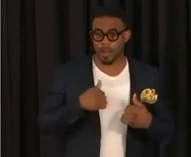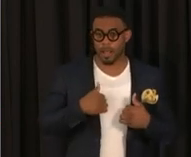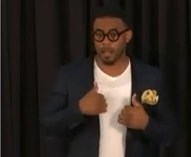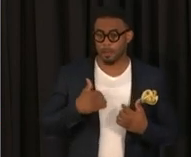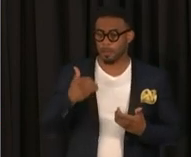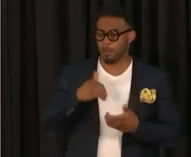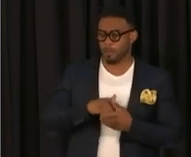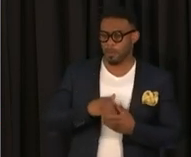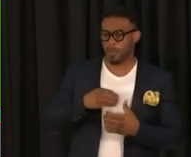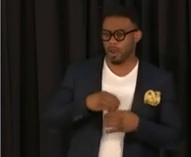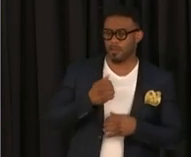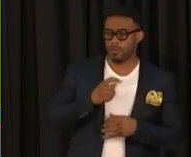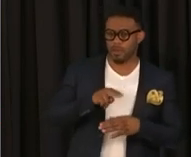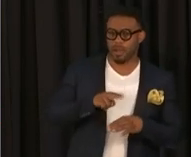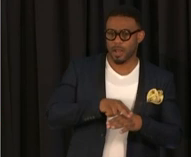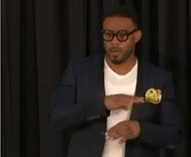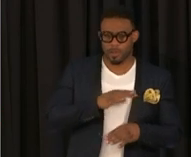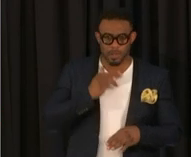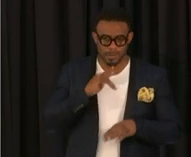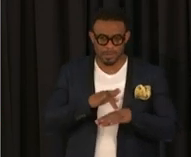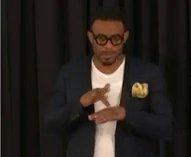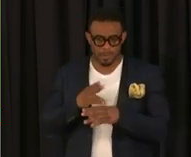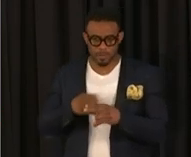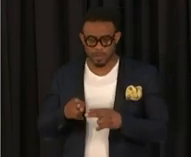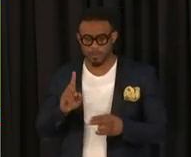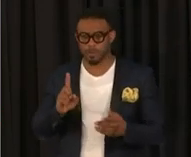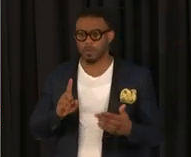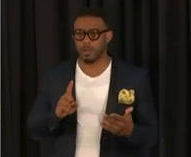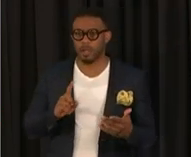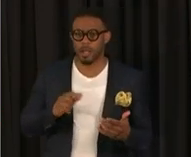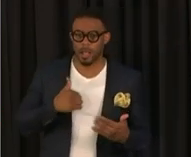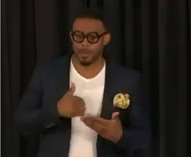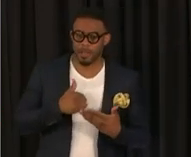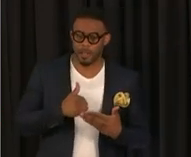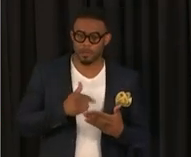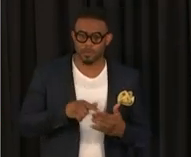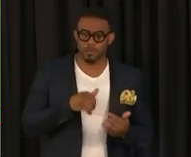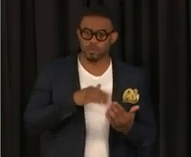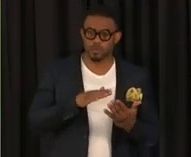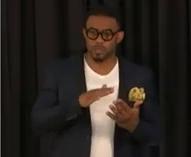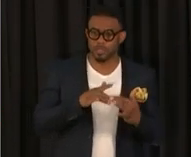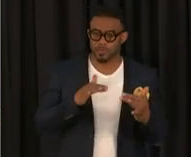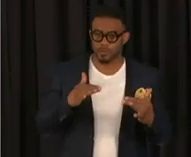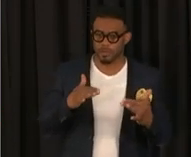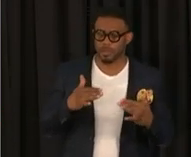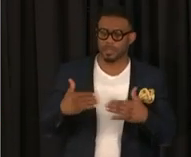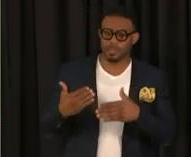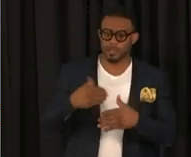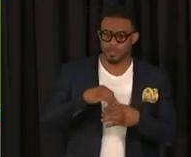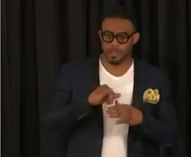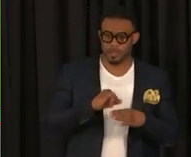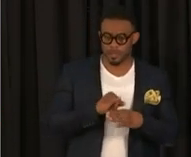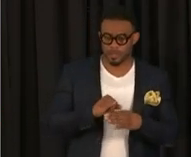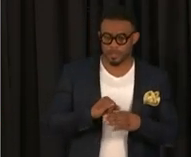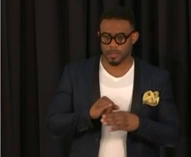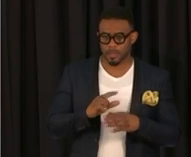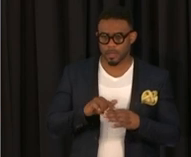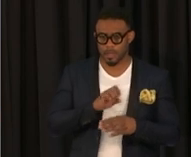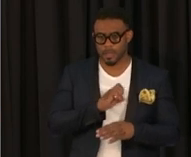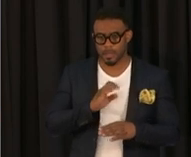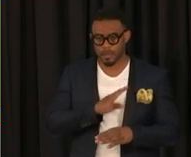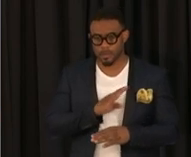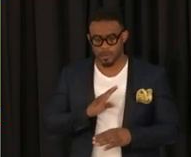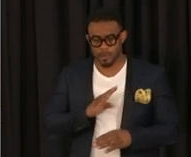when I'm part of a few national boards, which I just touched on briefly, where I'm helping to address diversity, equity, and inclusion in our industry. I'm